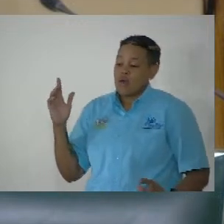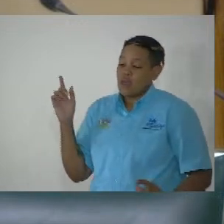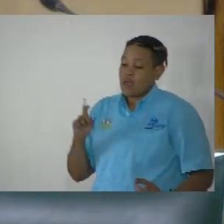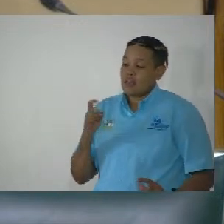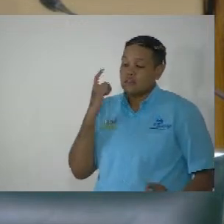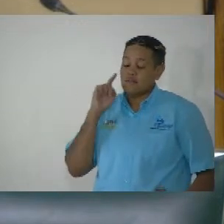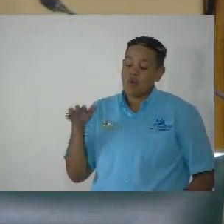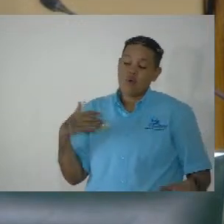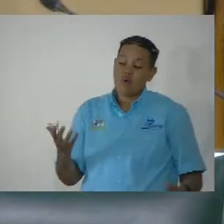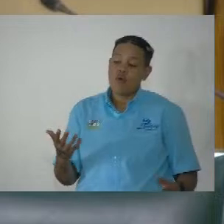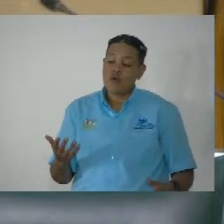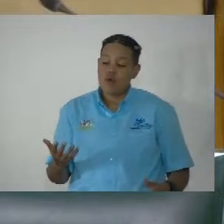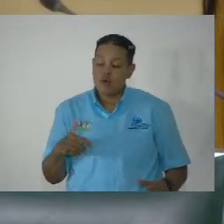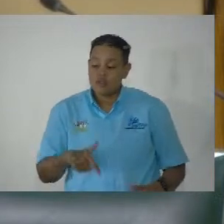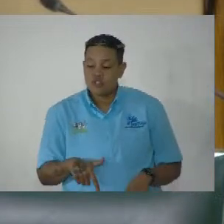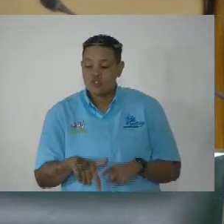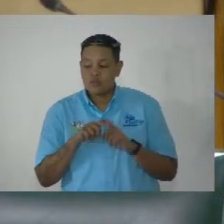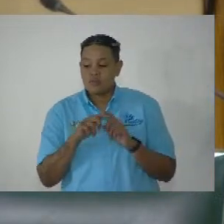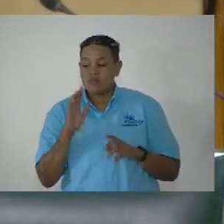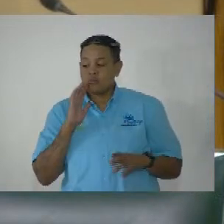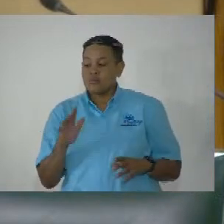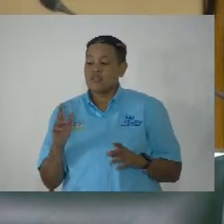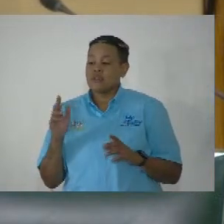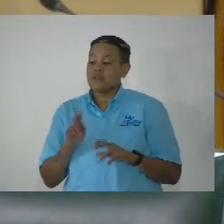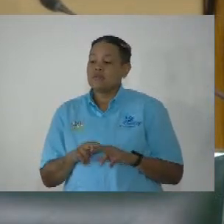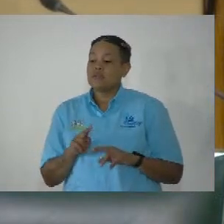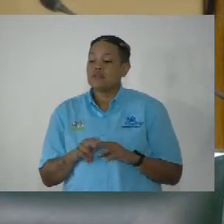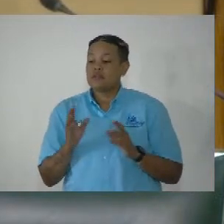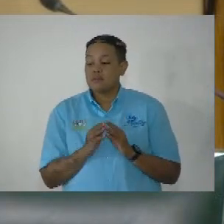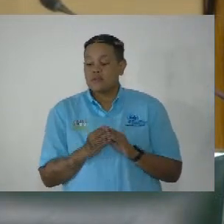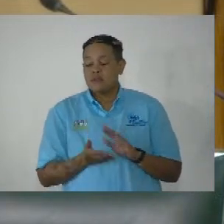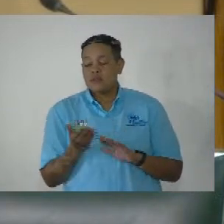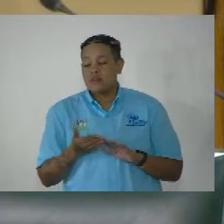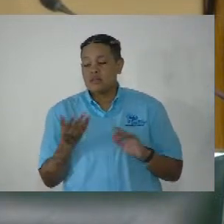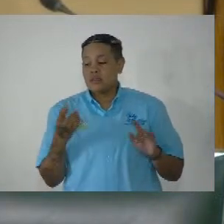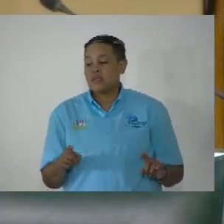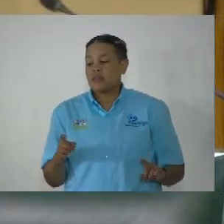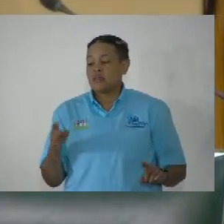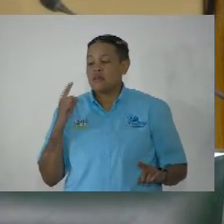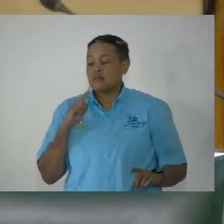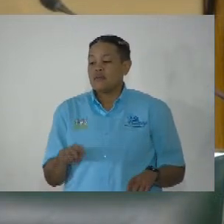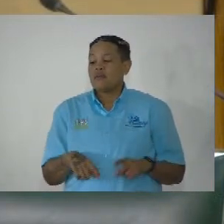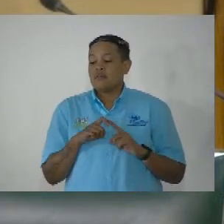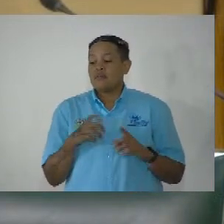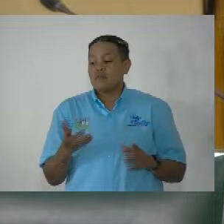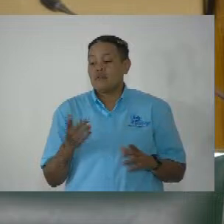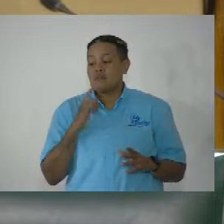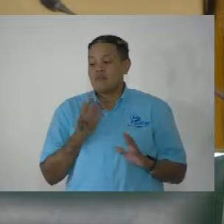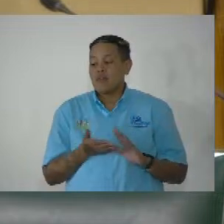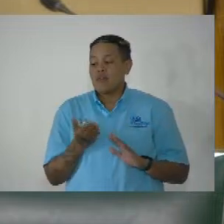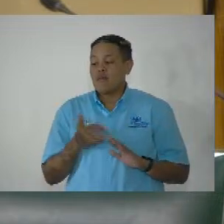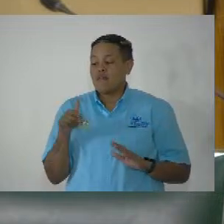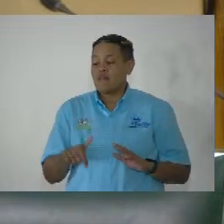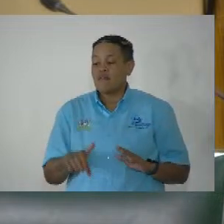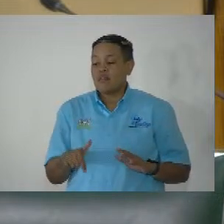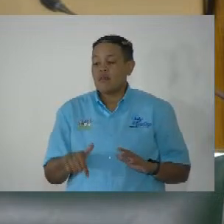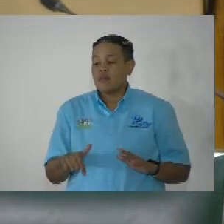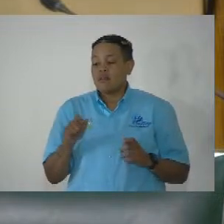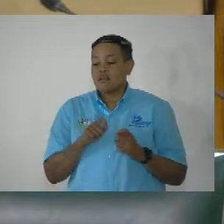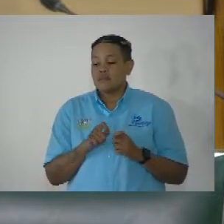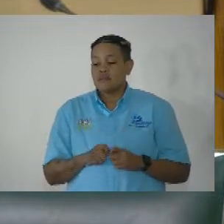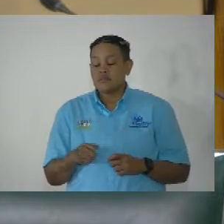for the suspension of the sitting, indeed, for the suspension of operations for this